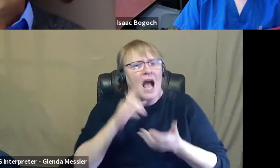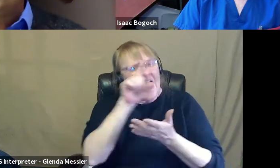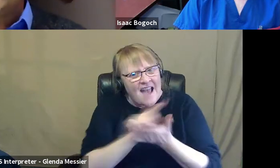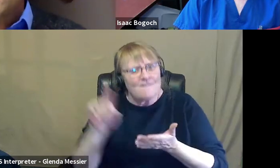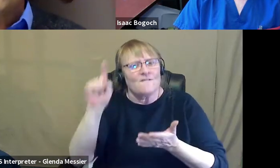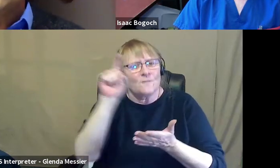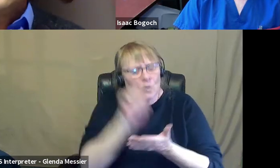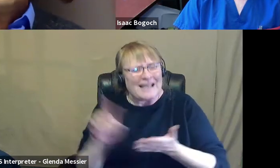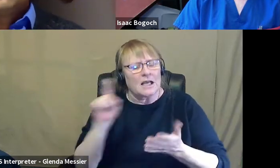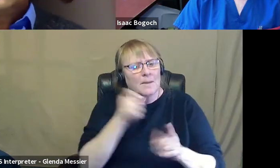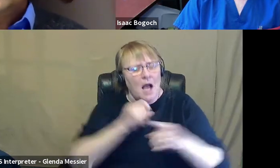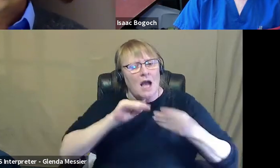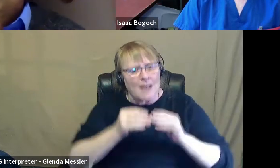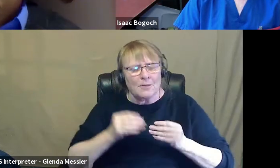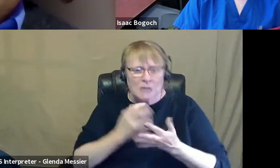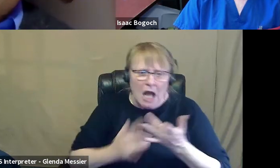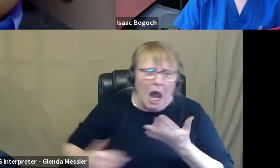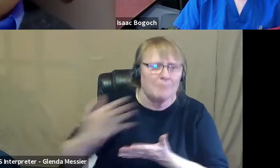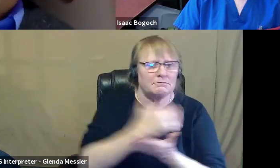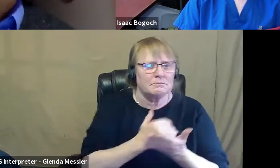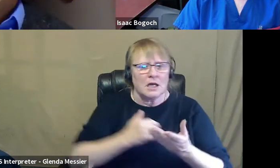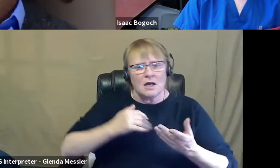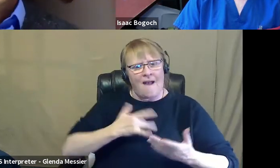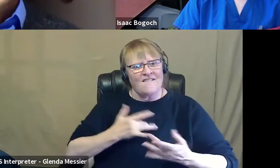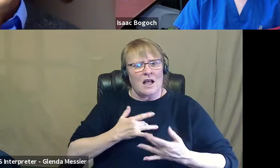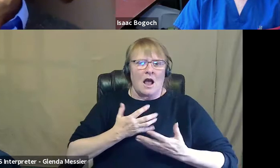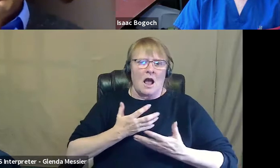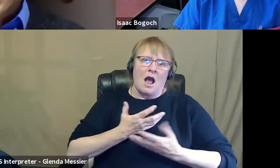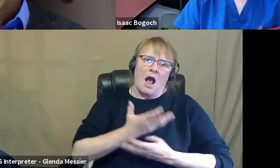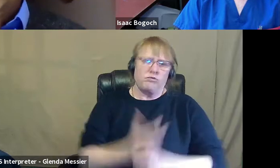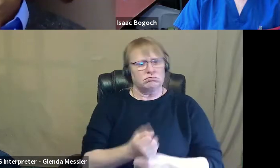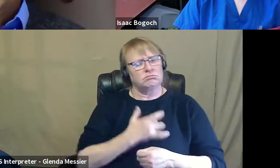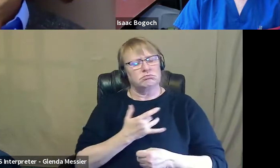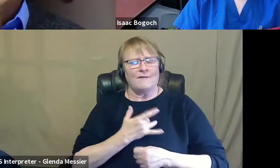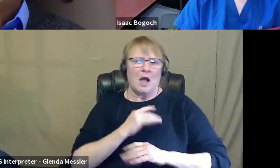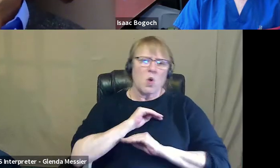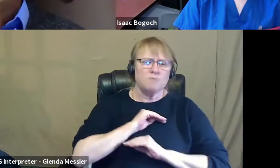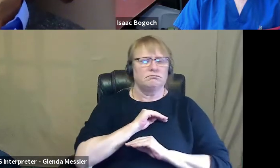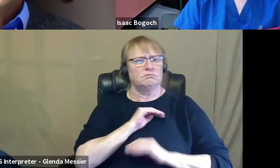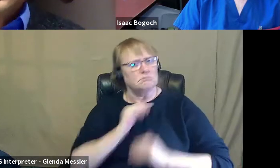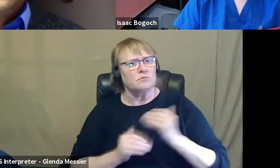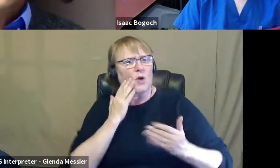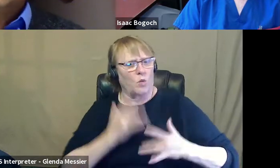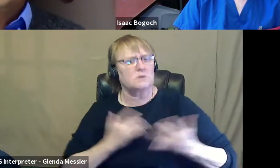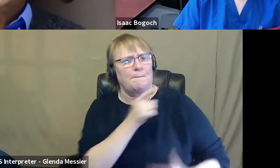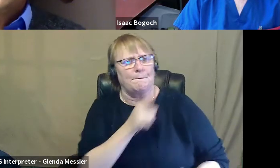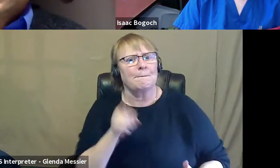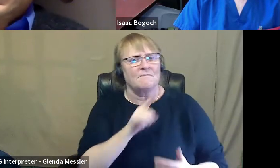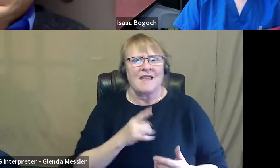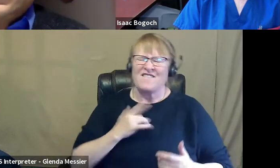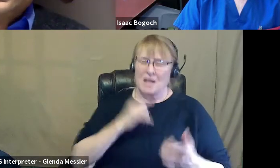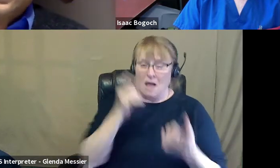have more and more data, more reassurance about what's going on. And really, we're not getting a signal that there's anything